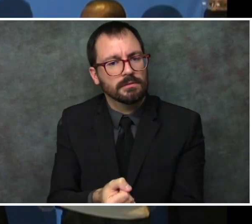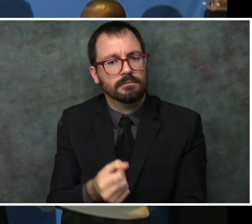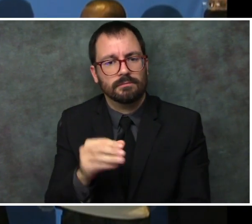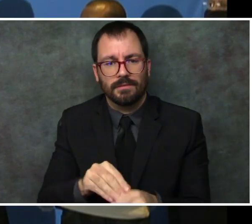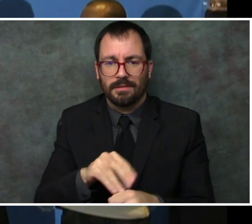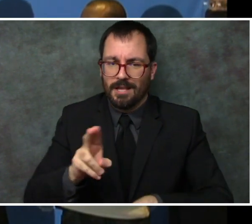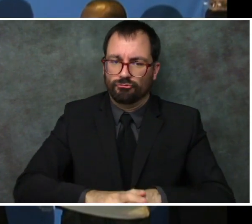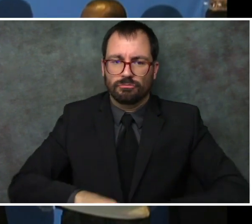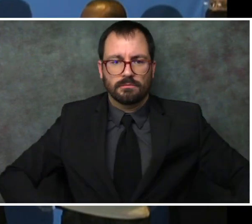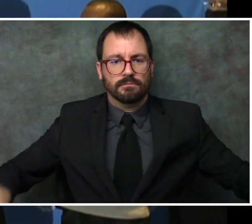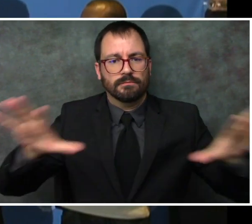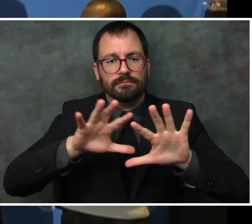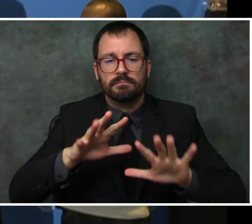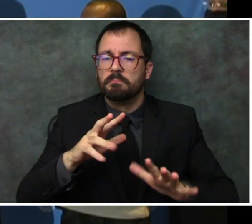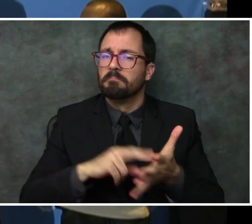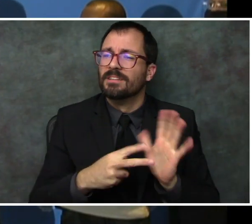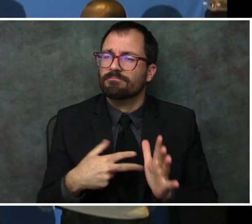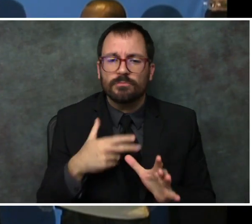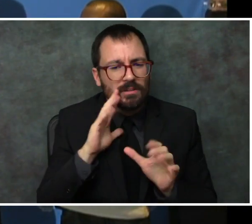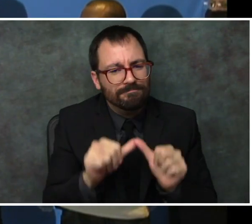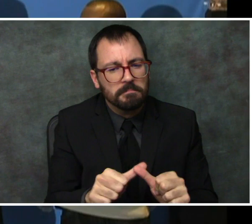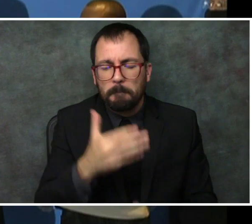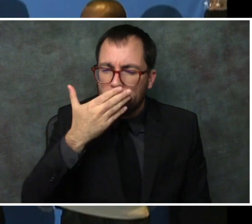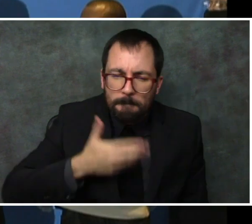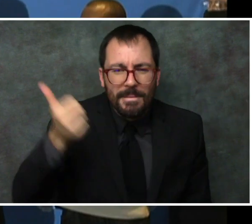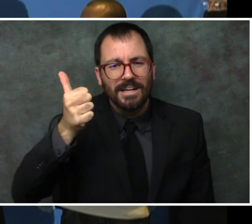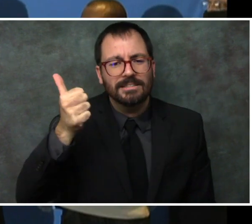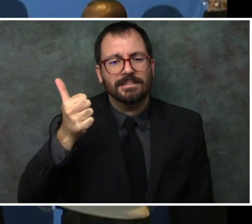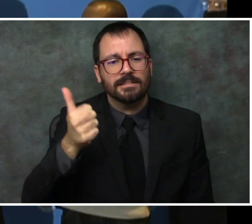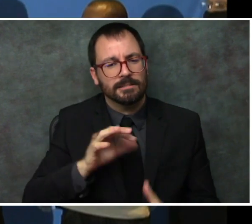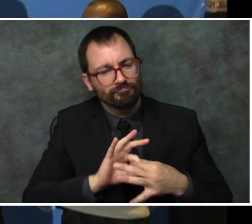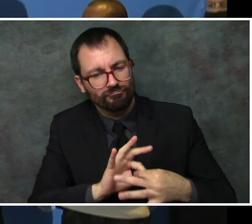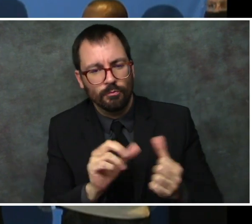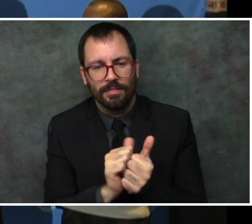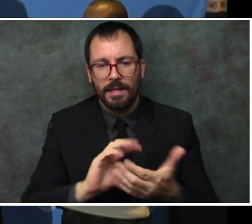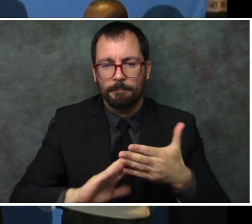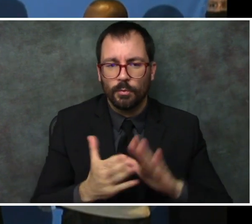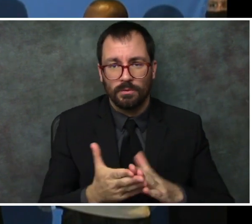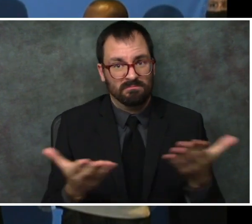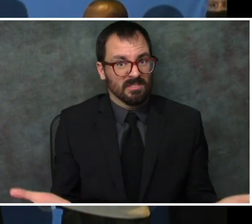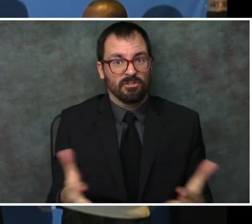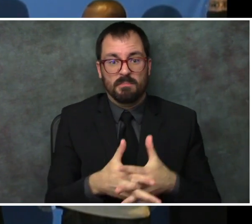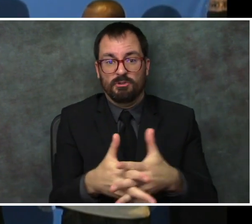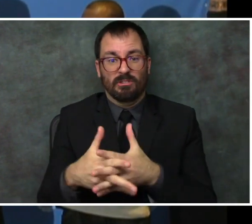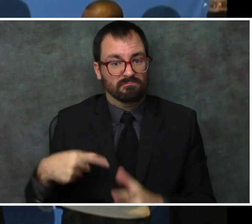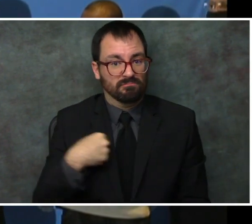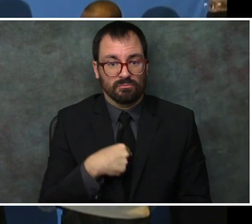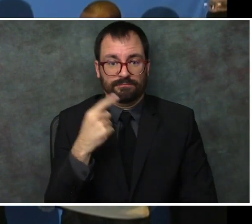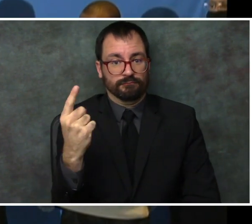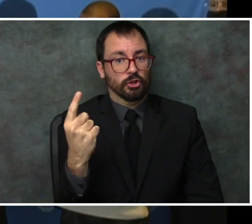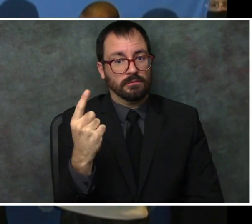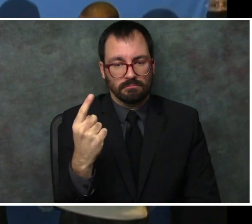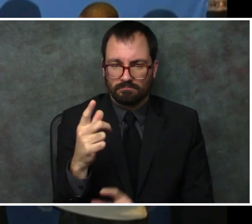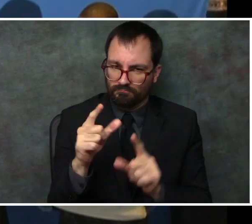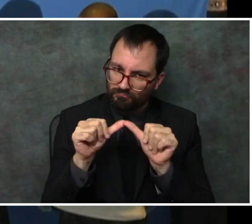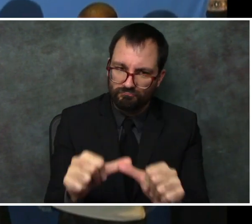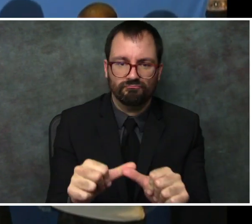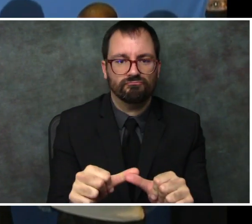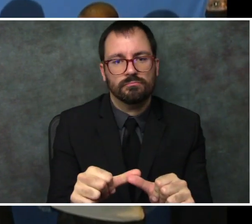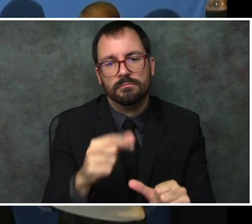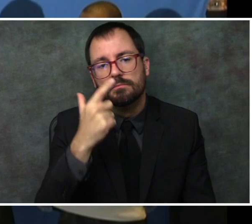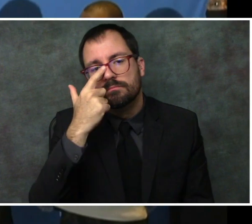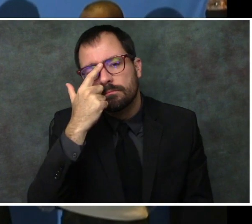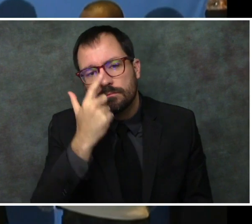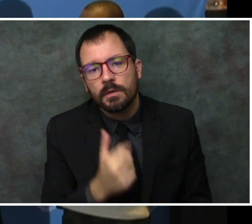I believe it will do more. At a time of national turmoil, and we are in national turmoil, Boston will offer a